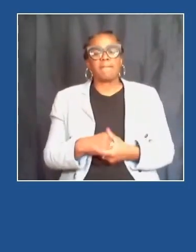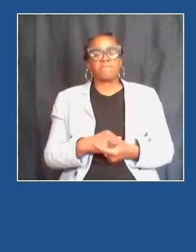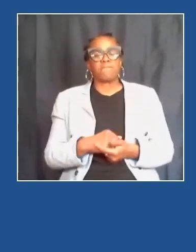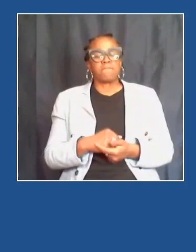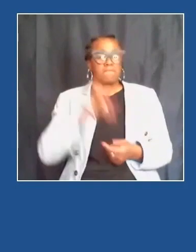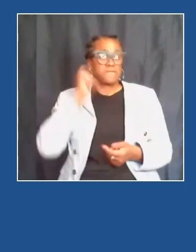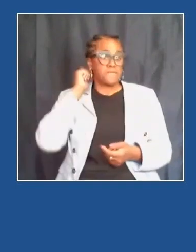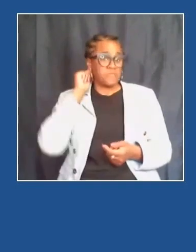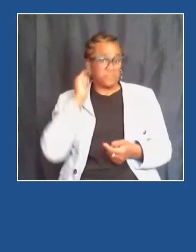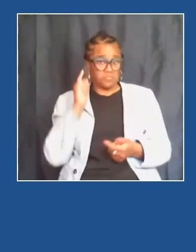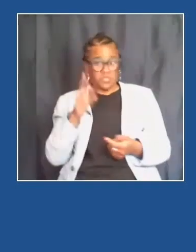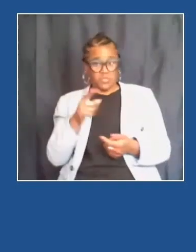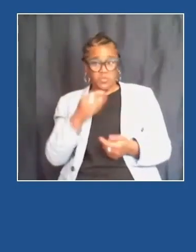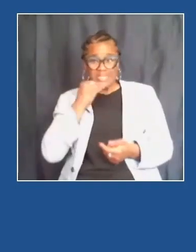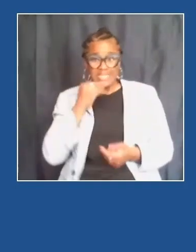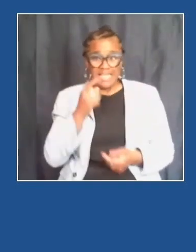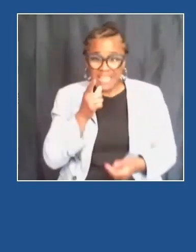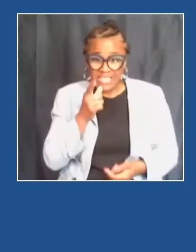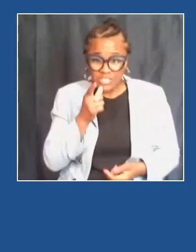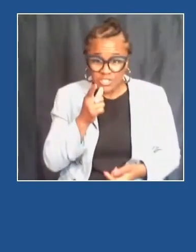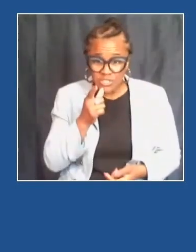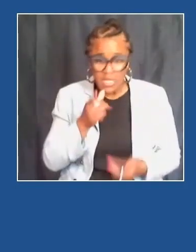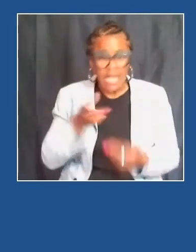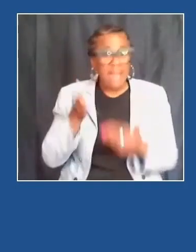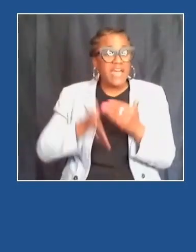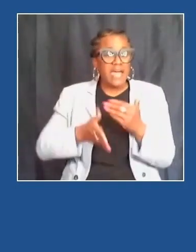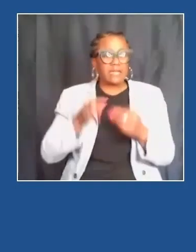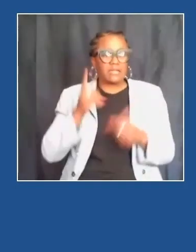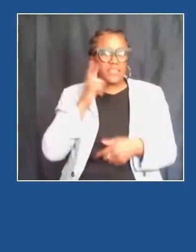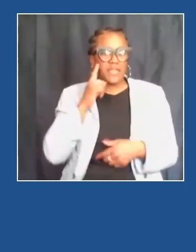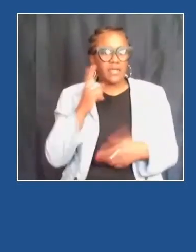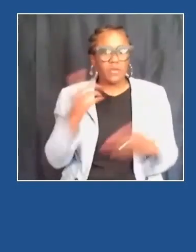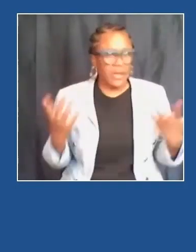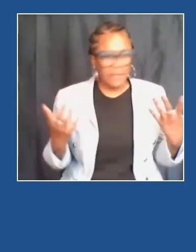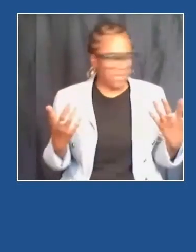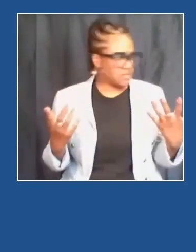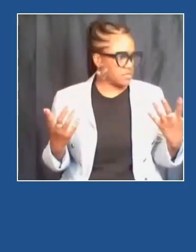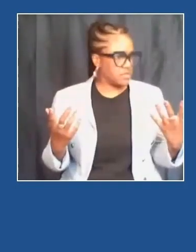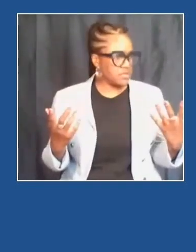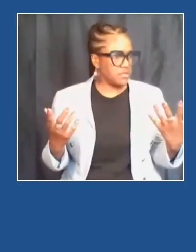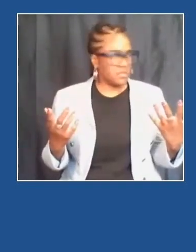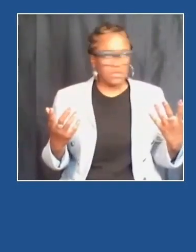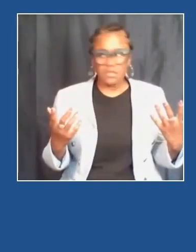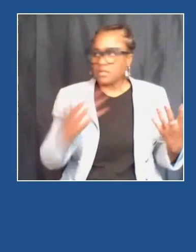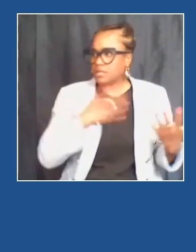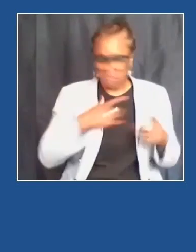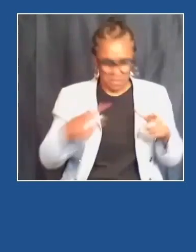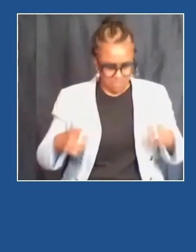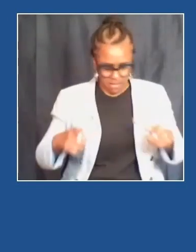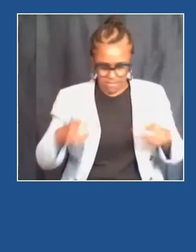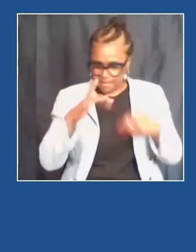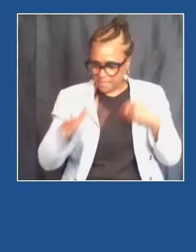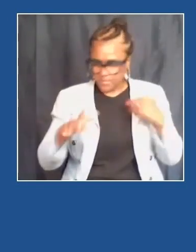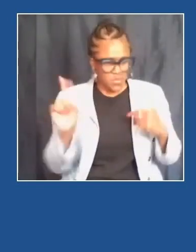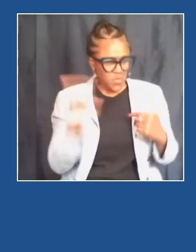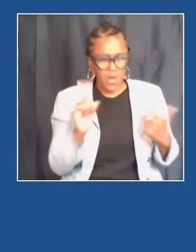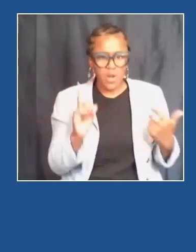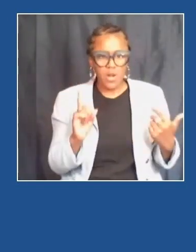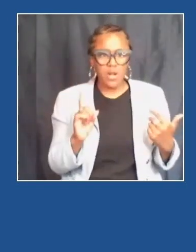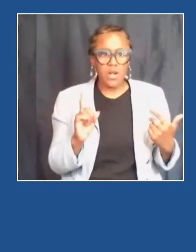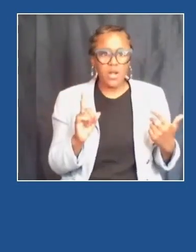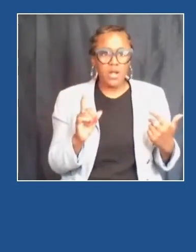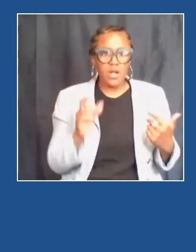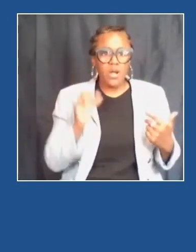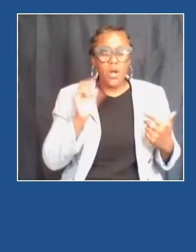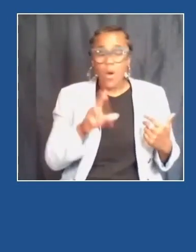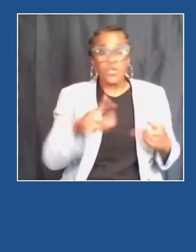Anybody ever eat lunch and at the end of lunch think, wait a minute, my plate is empty, where did it go? Or